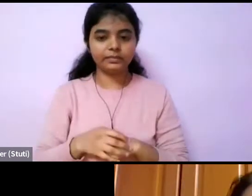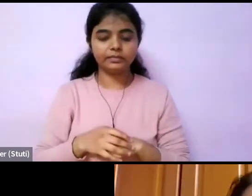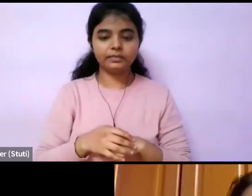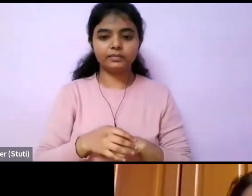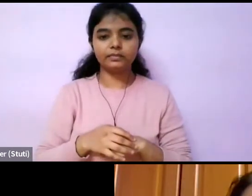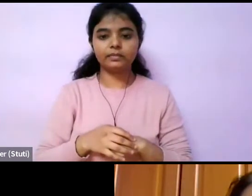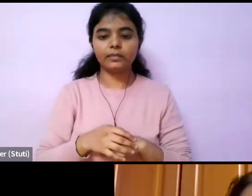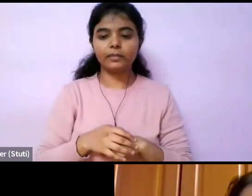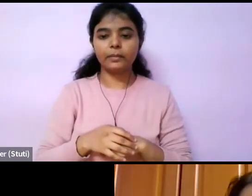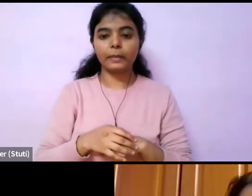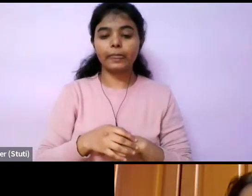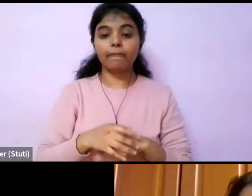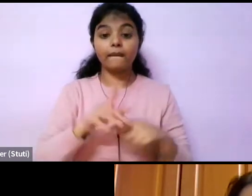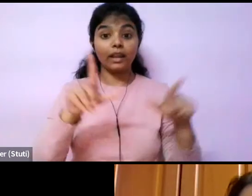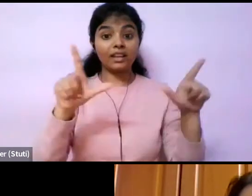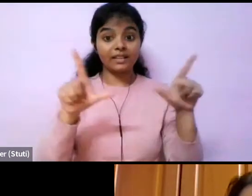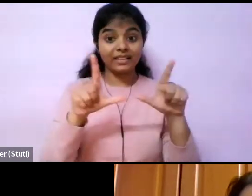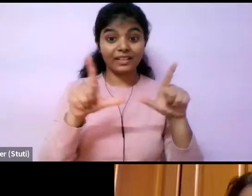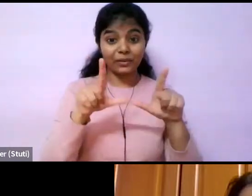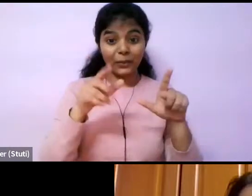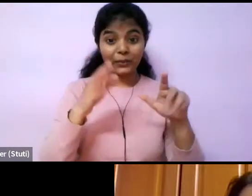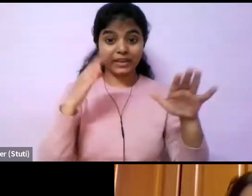Impacts of the Tokyo Paralympic